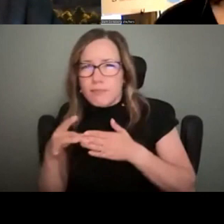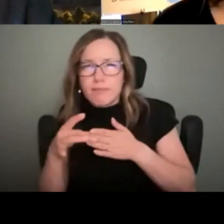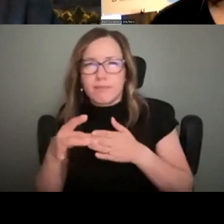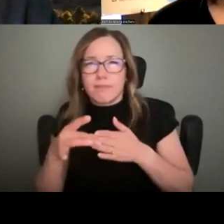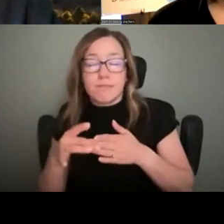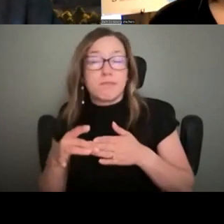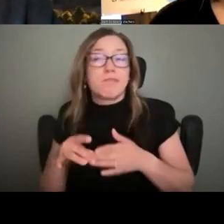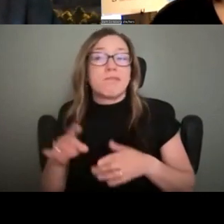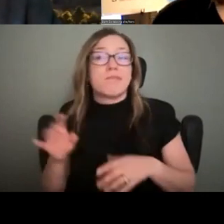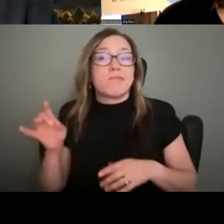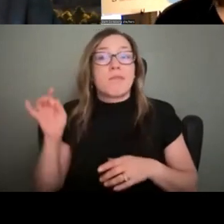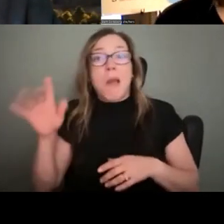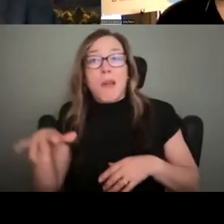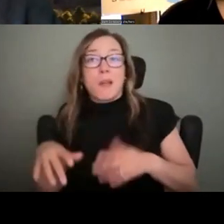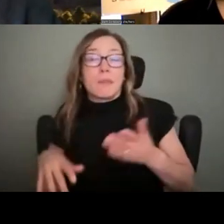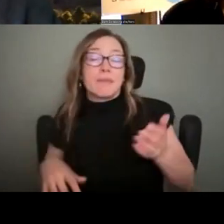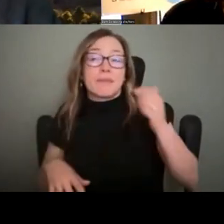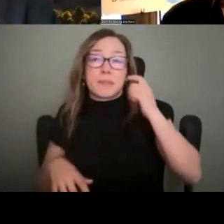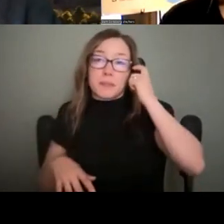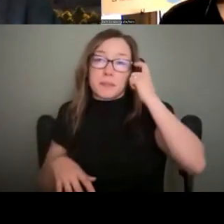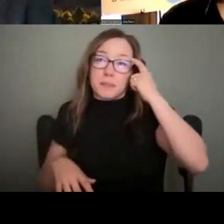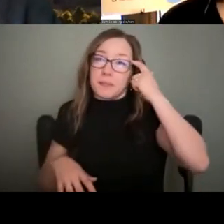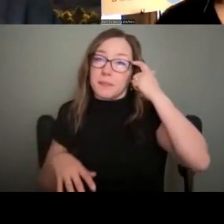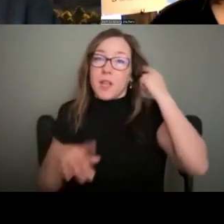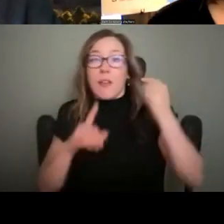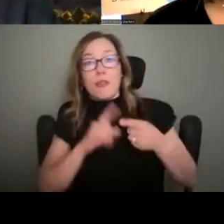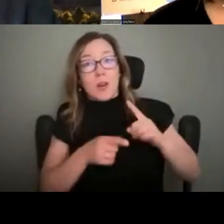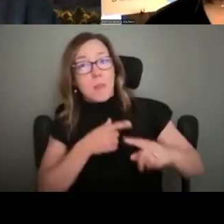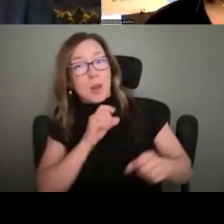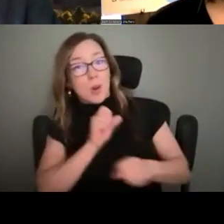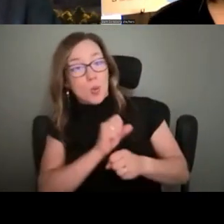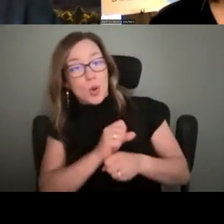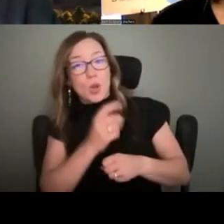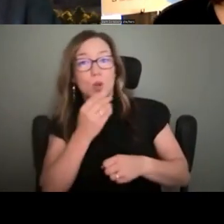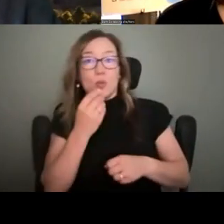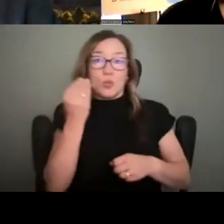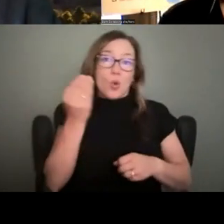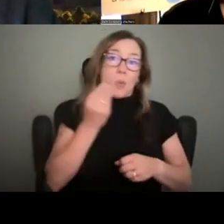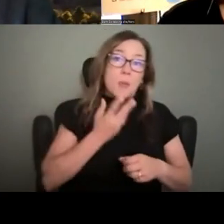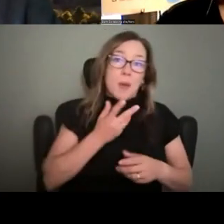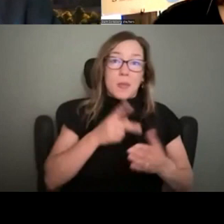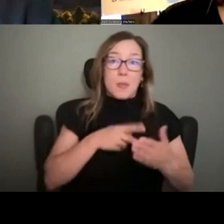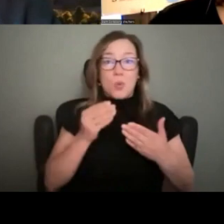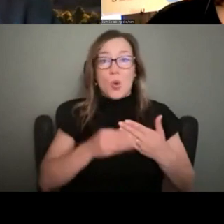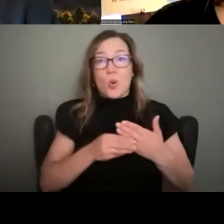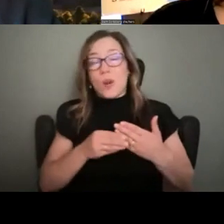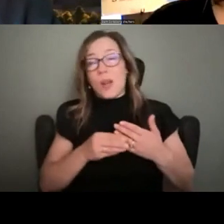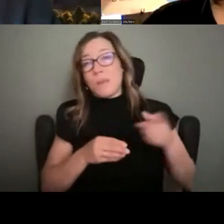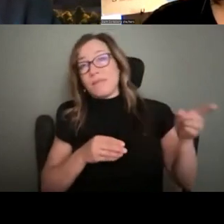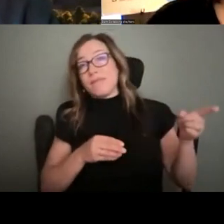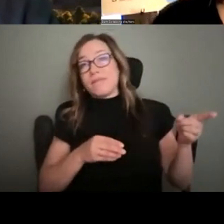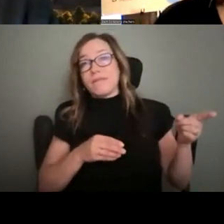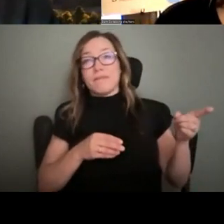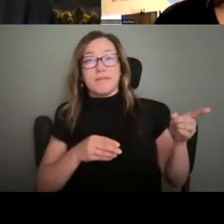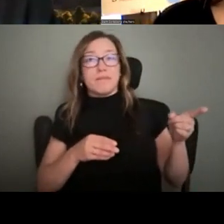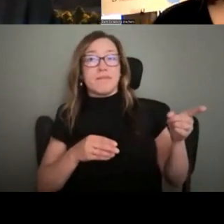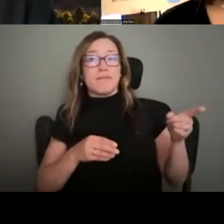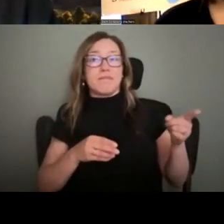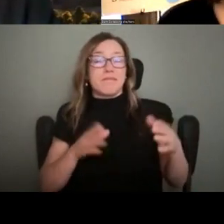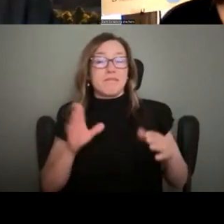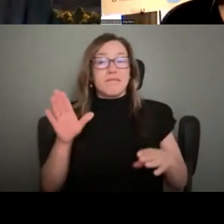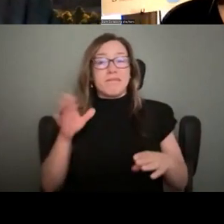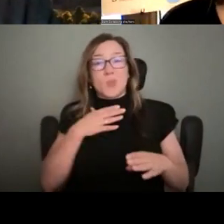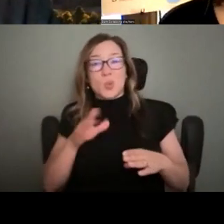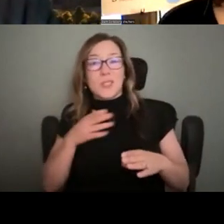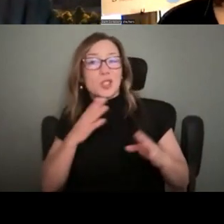might say, you know, a friend of mine at work told me about this program they're going to have. There's going to be a musician.